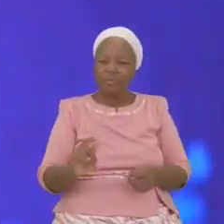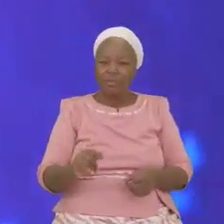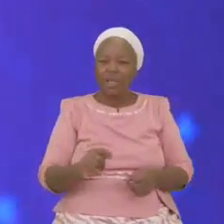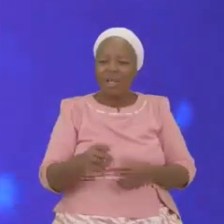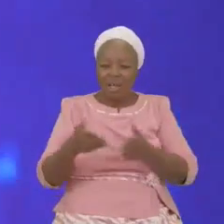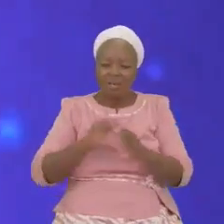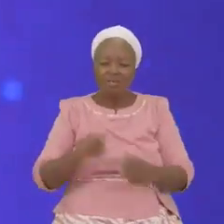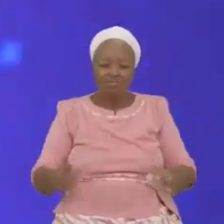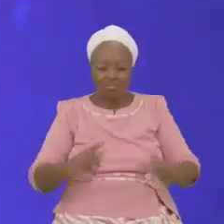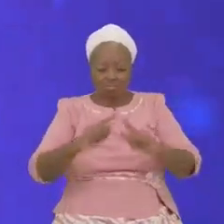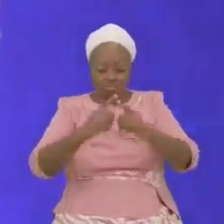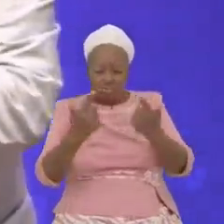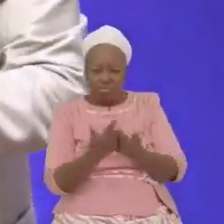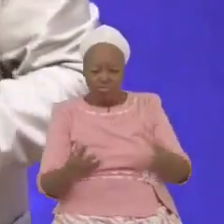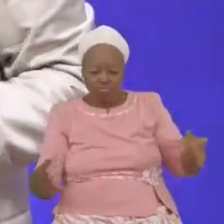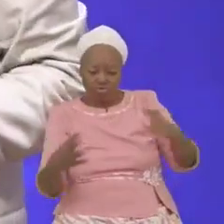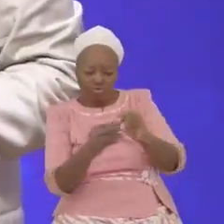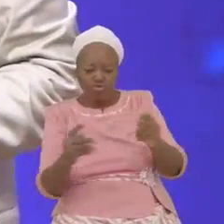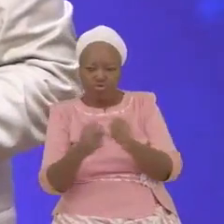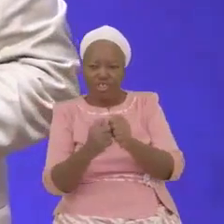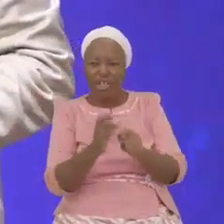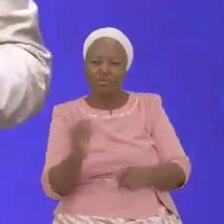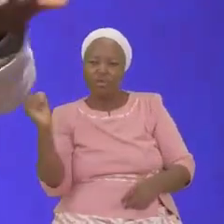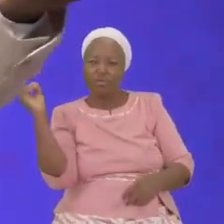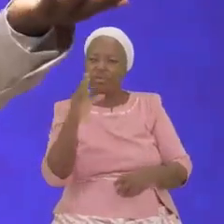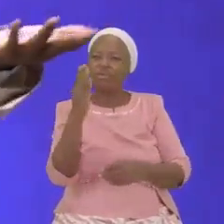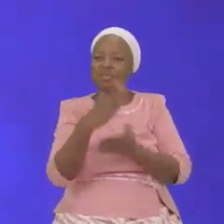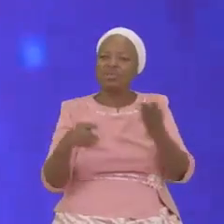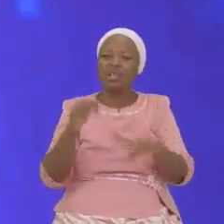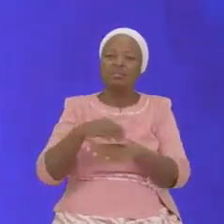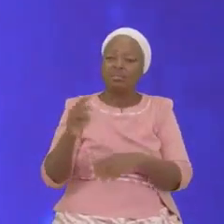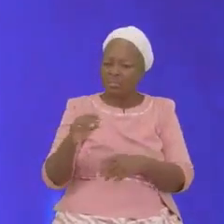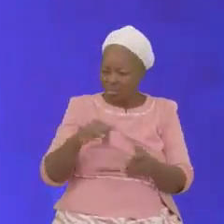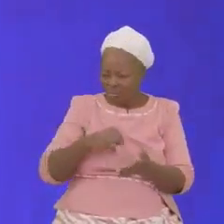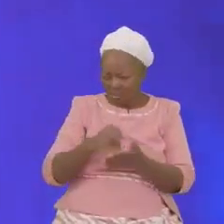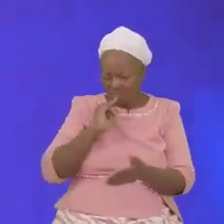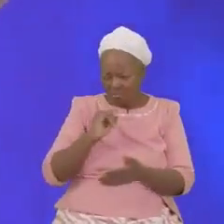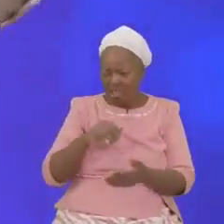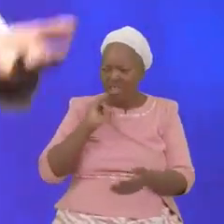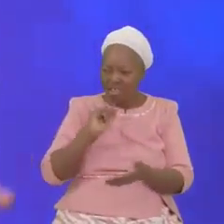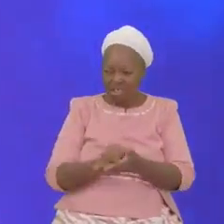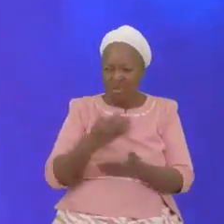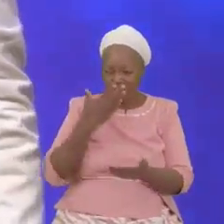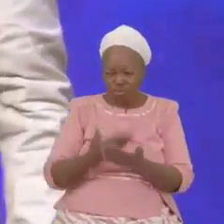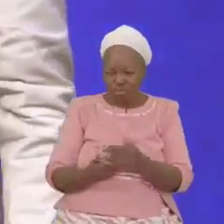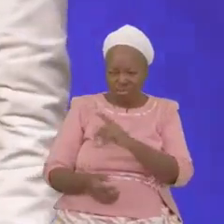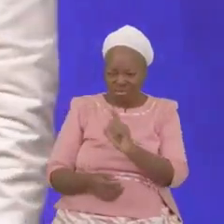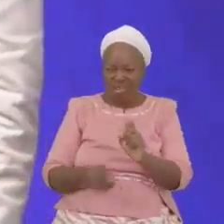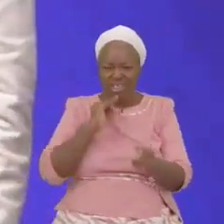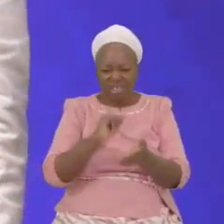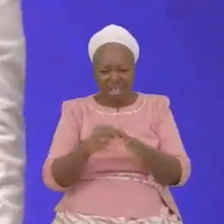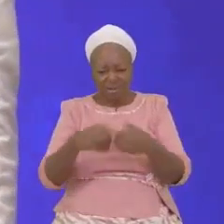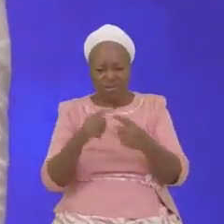up together and throw something at him. Is that lovely? Is that how to love our